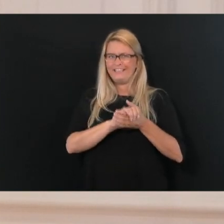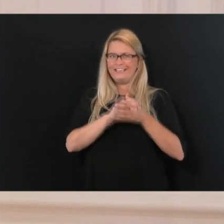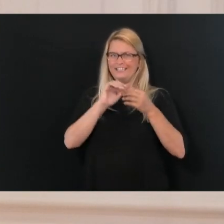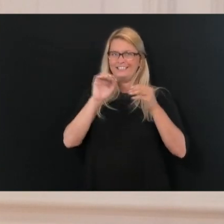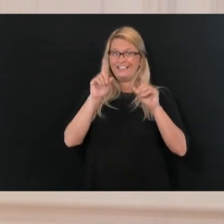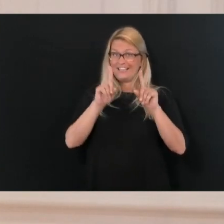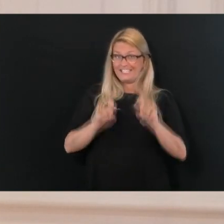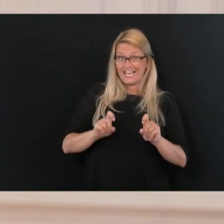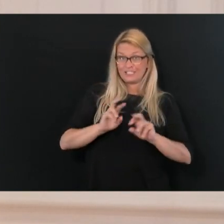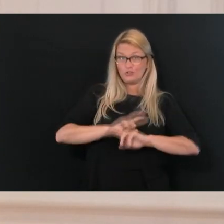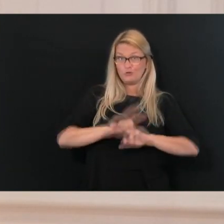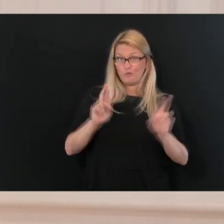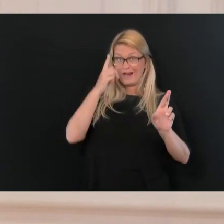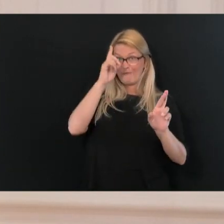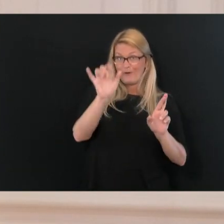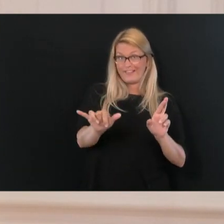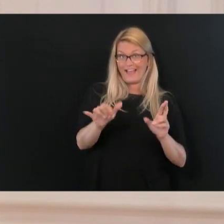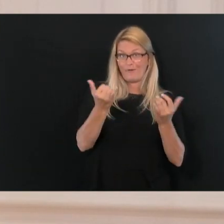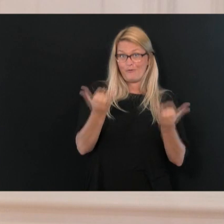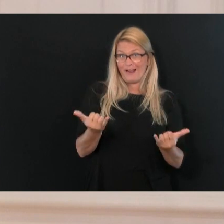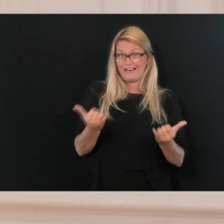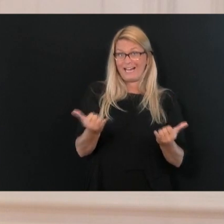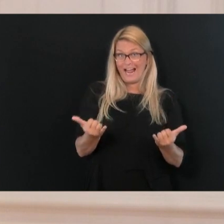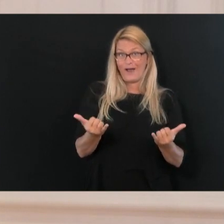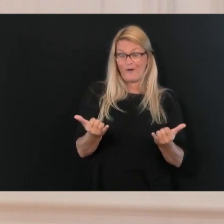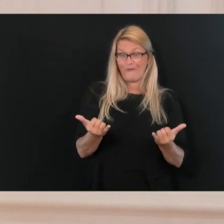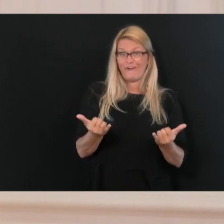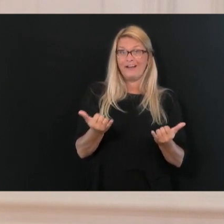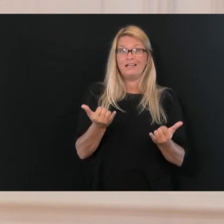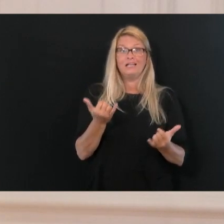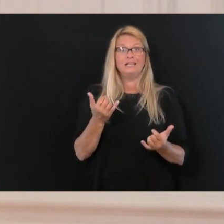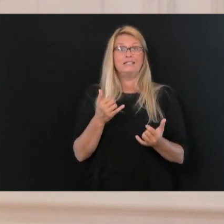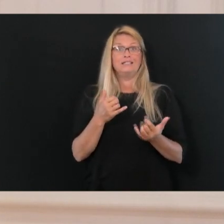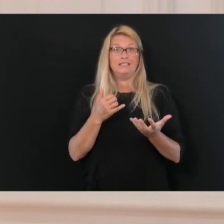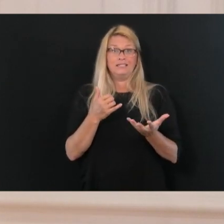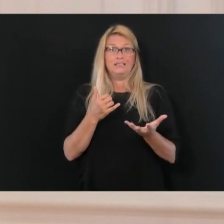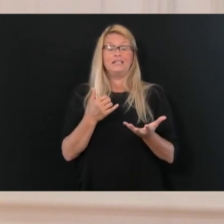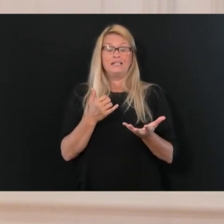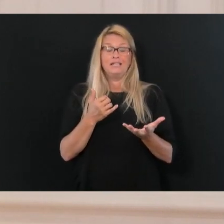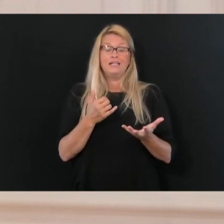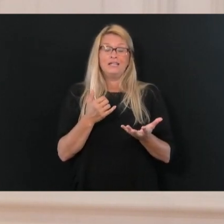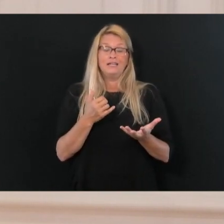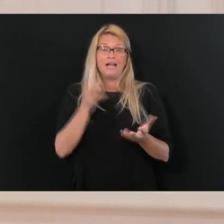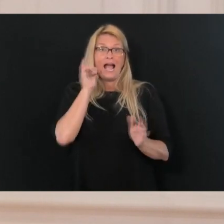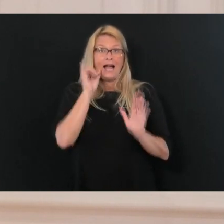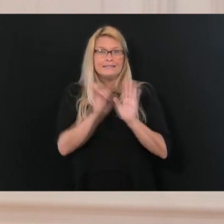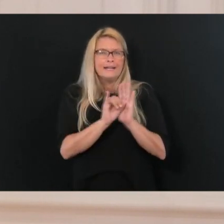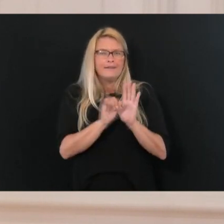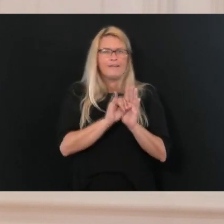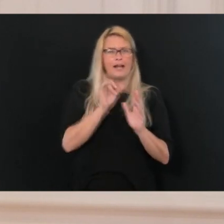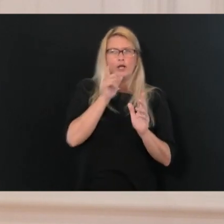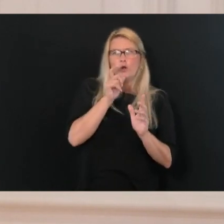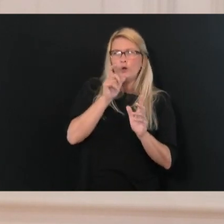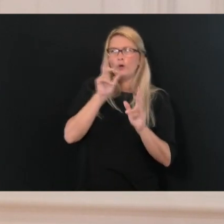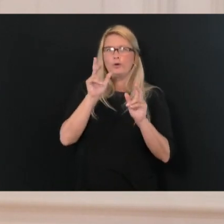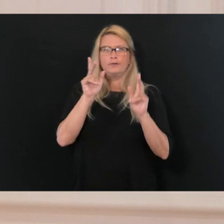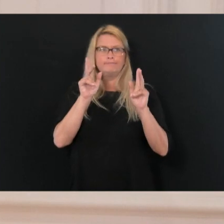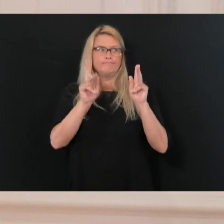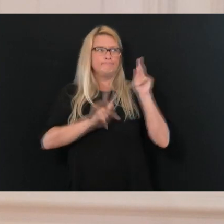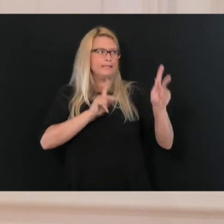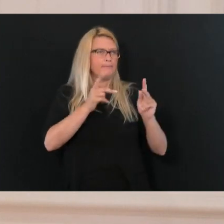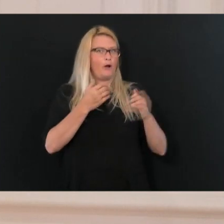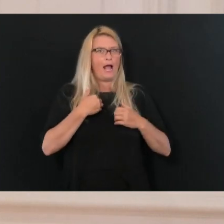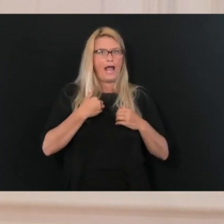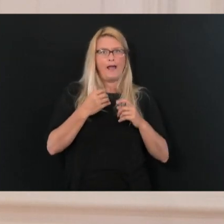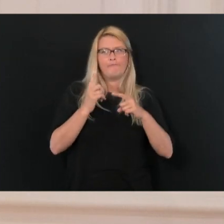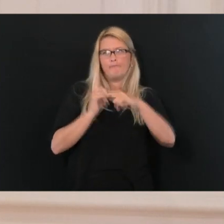meaning picking up everybody who has the disease, as opposed to specificity, identifying people who are positive